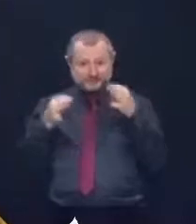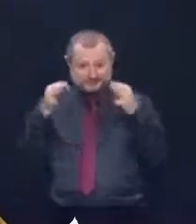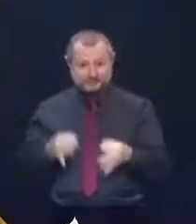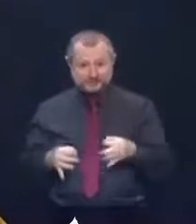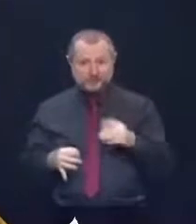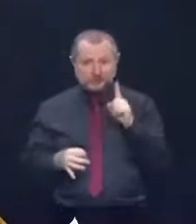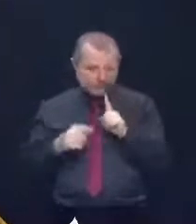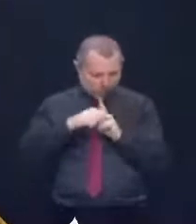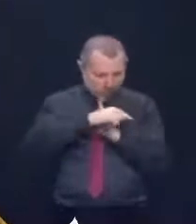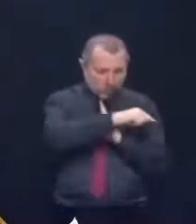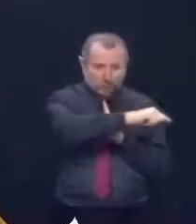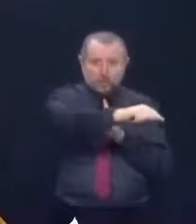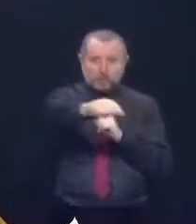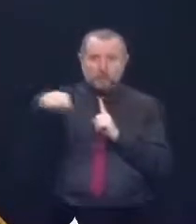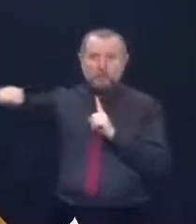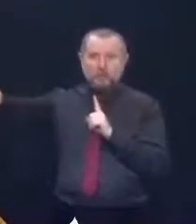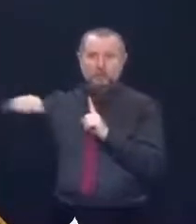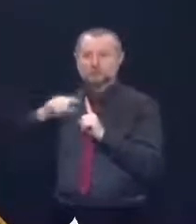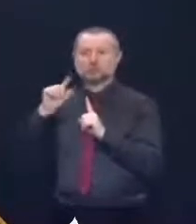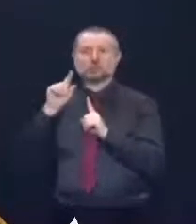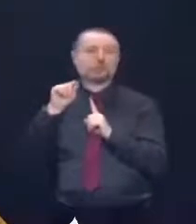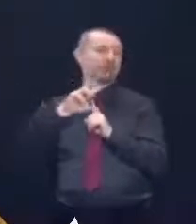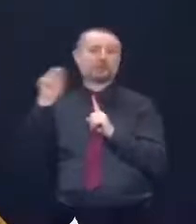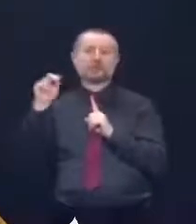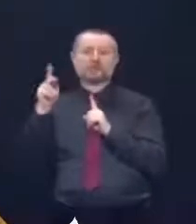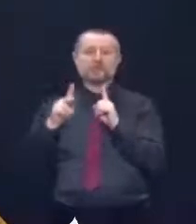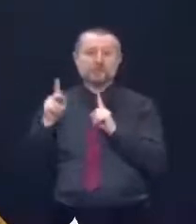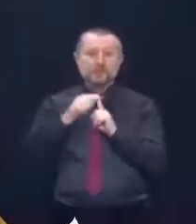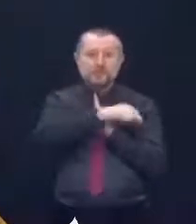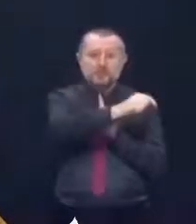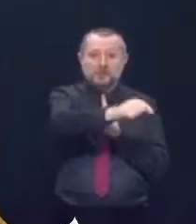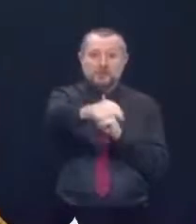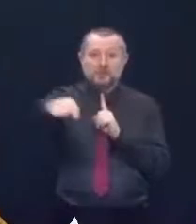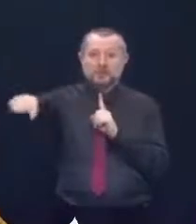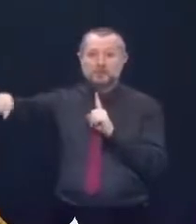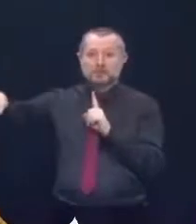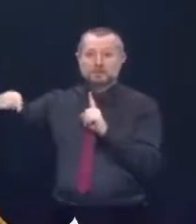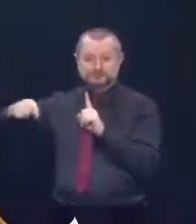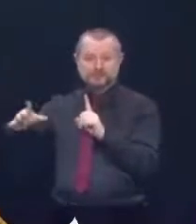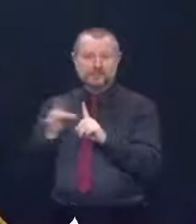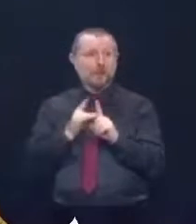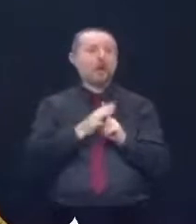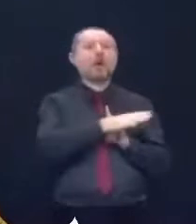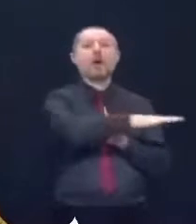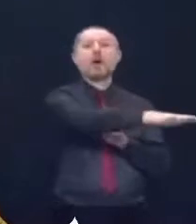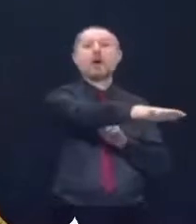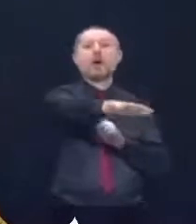are affected because you are infected, right?